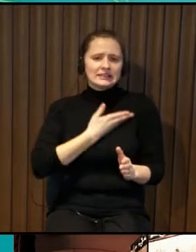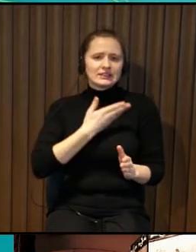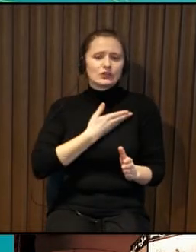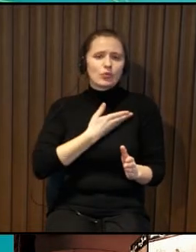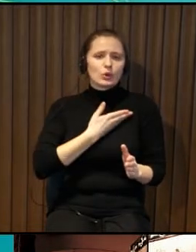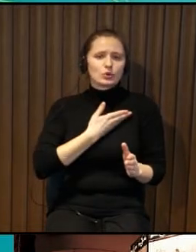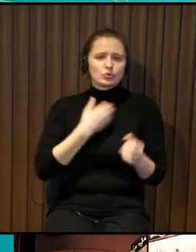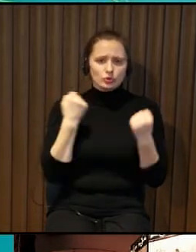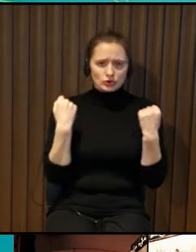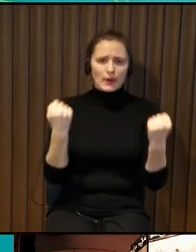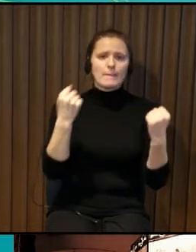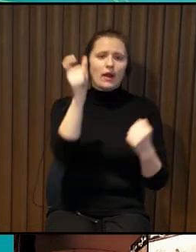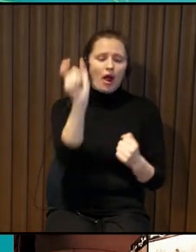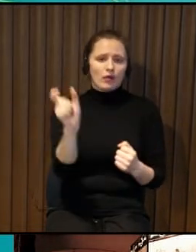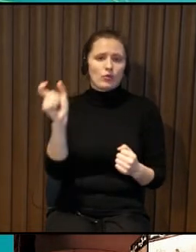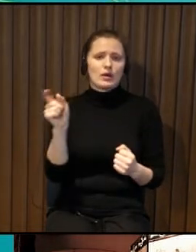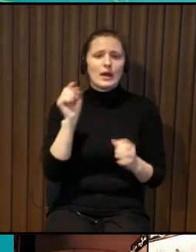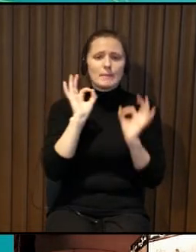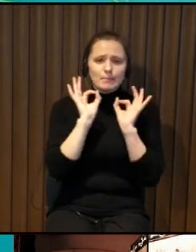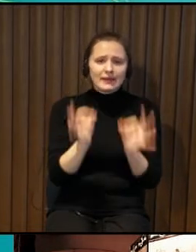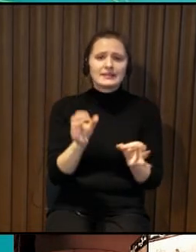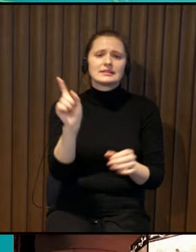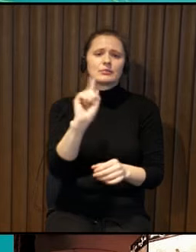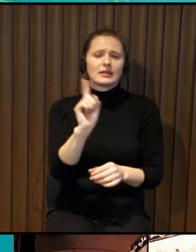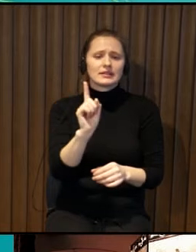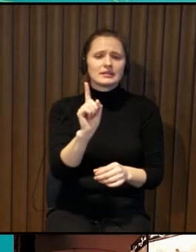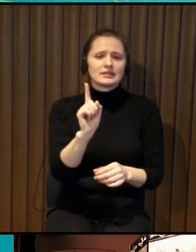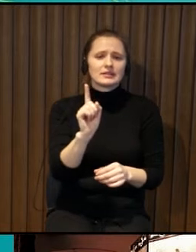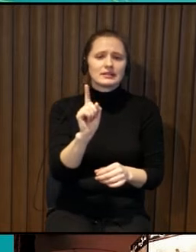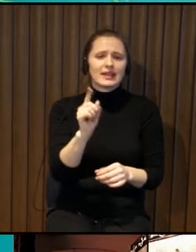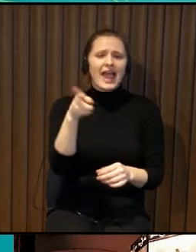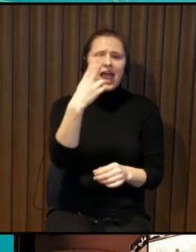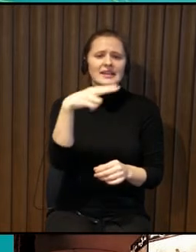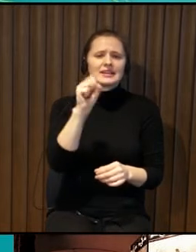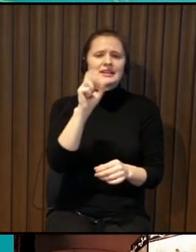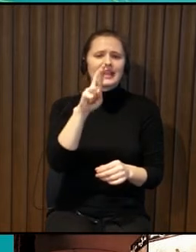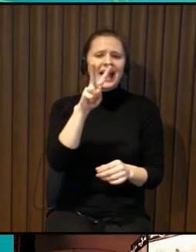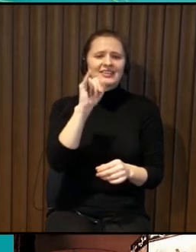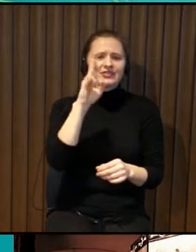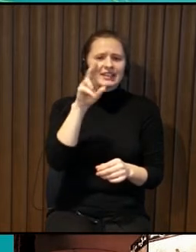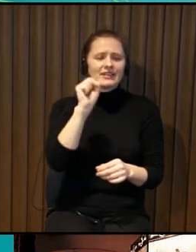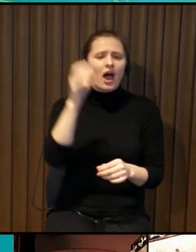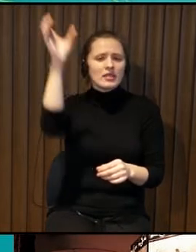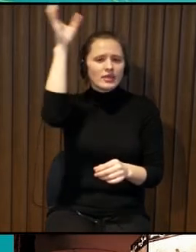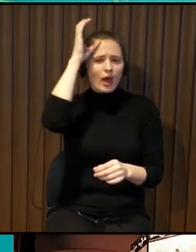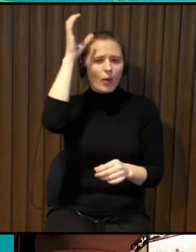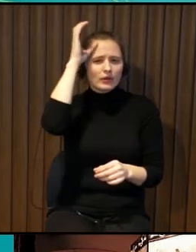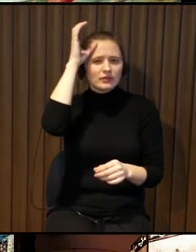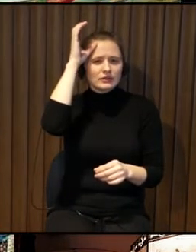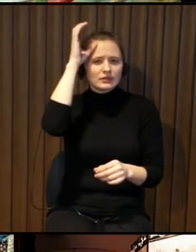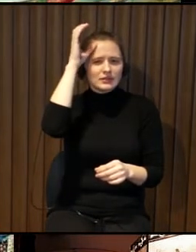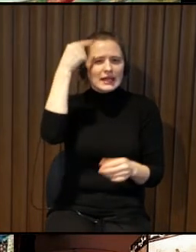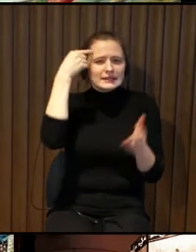that misrepresents Darwin's survival of the fittest and represents life as a winner-takes-all zero-sum